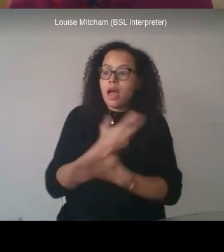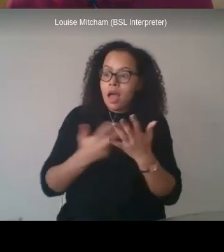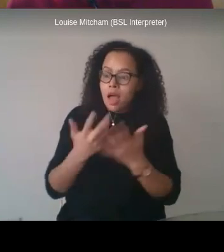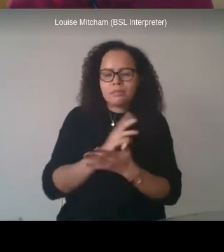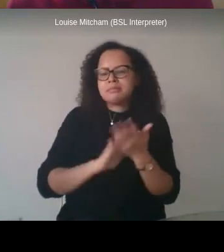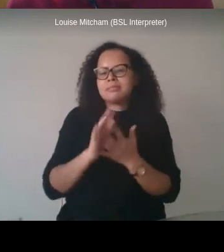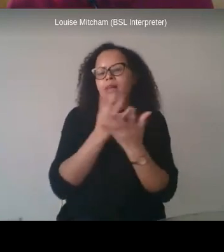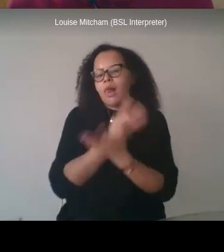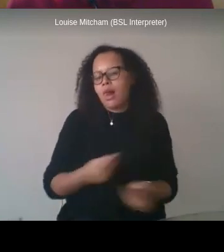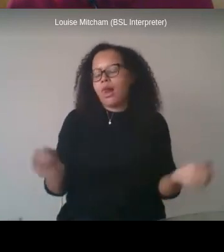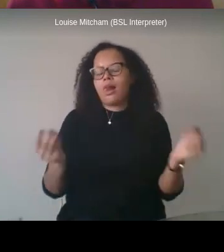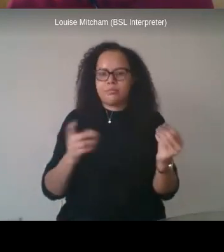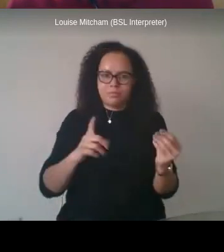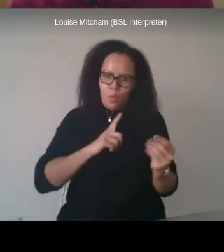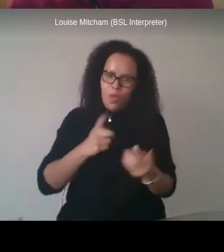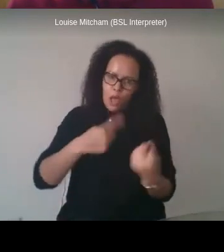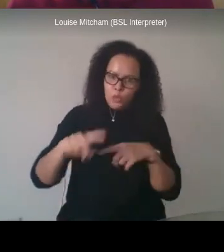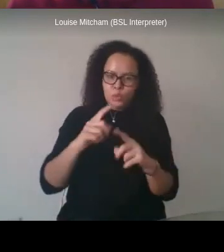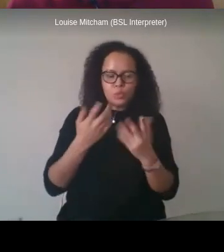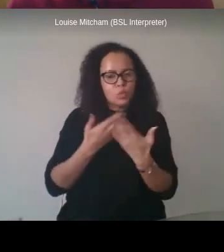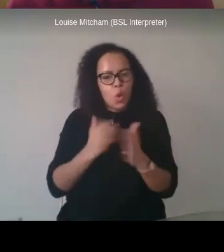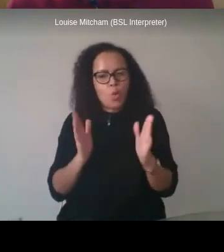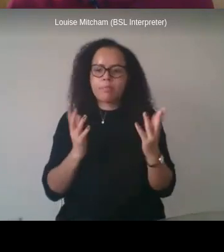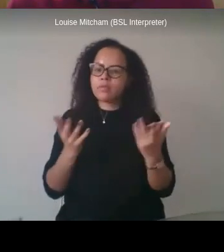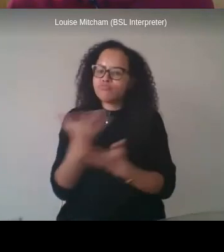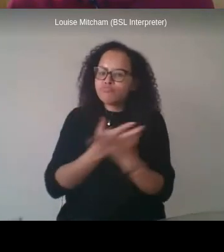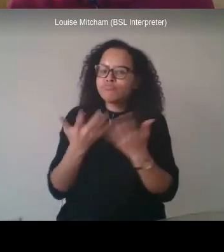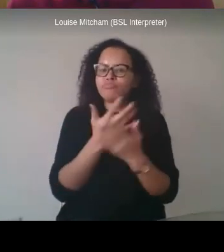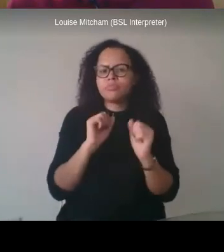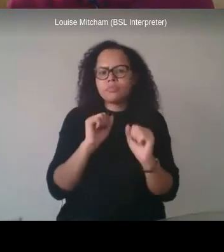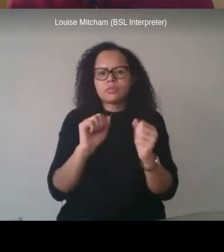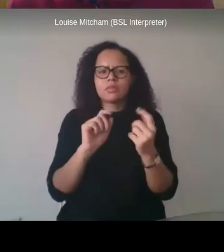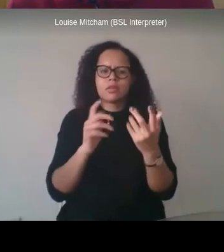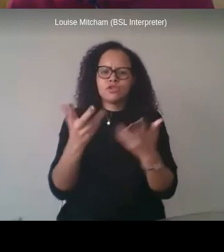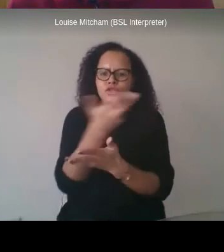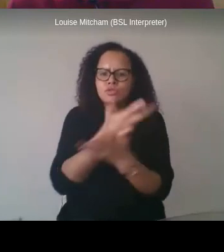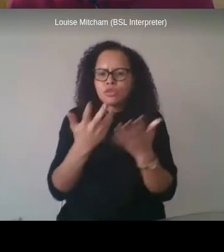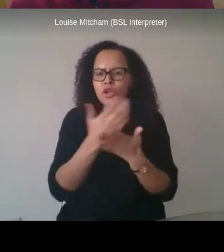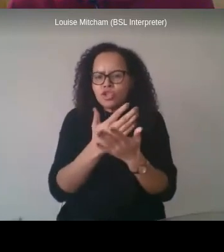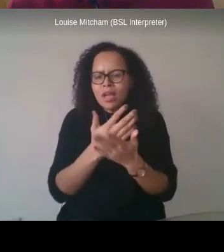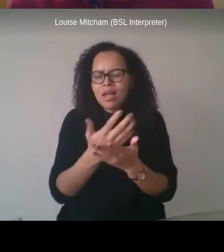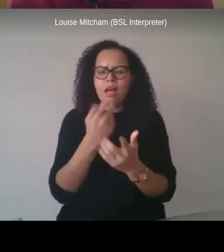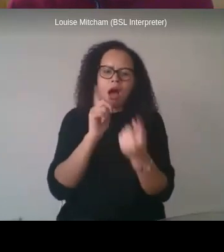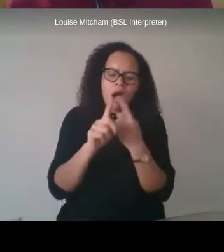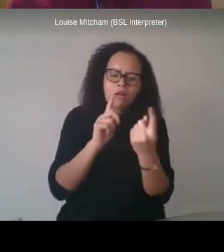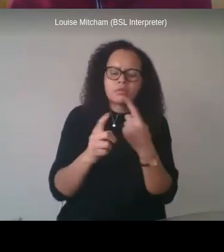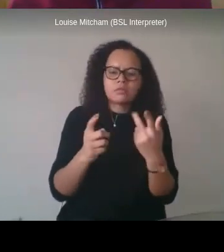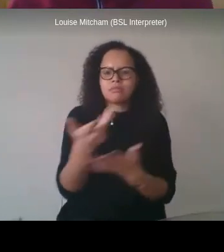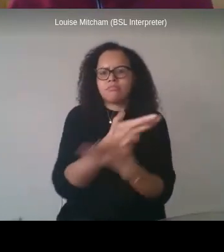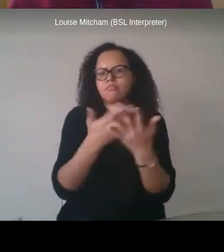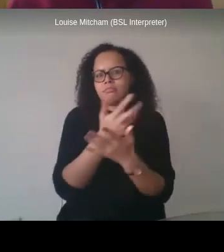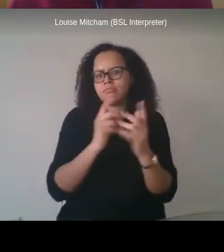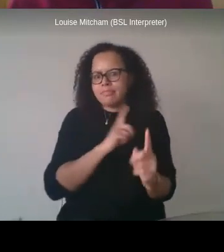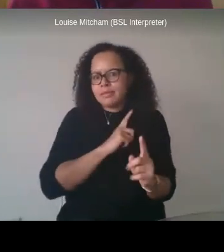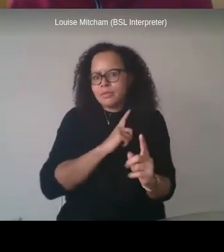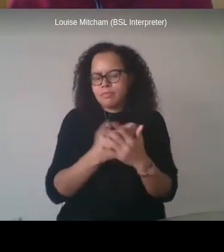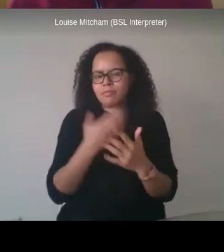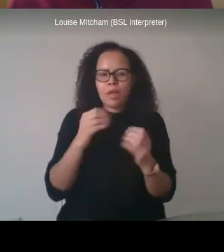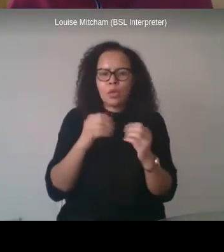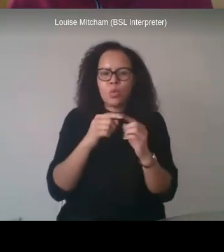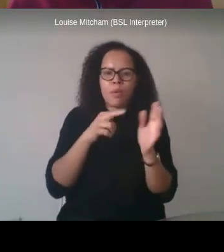for being so open in your answers and sharing what you did. Thanks Ben,